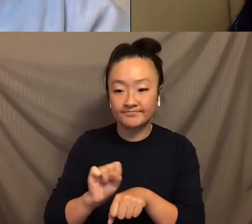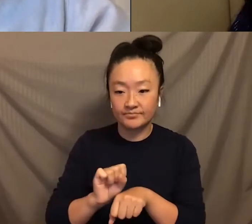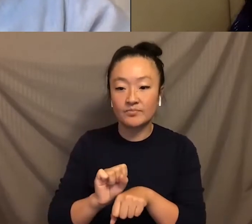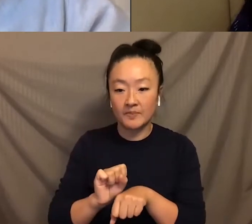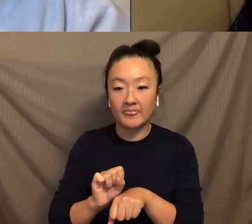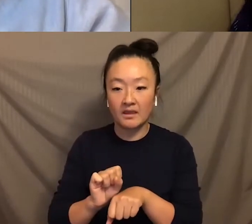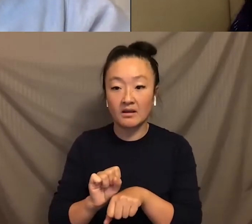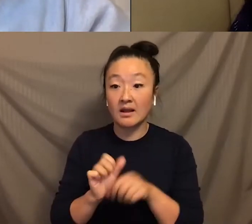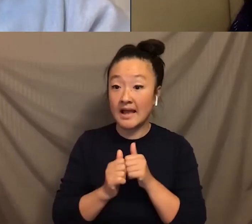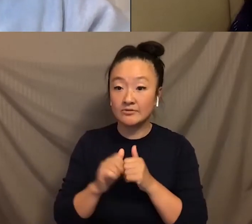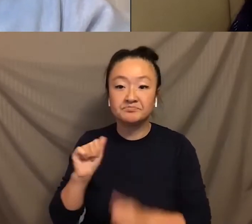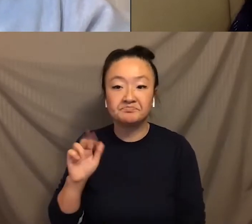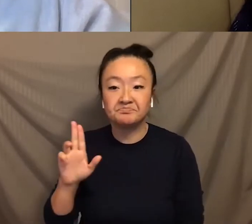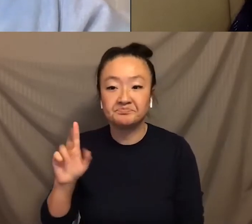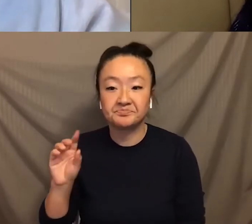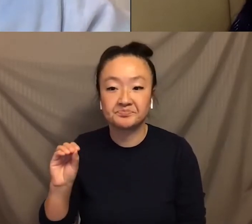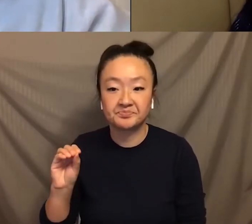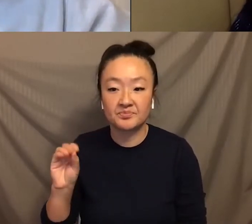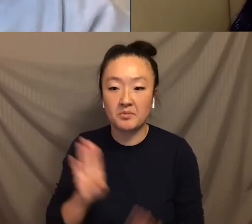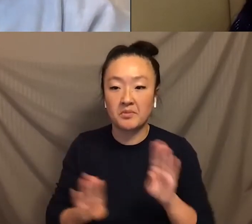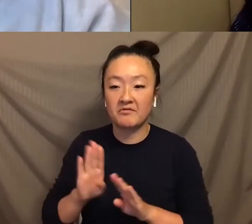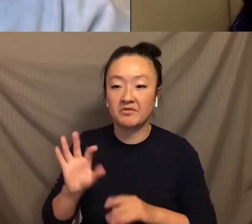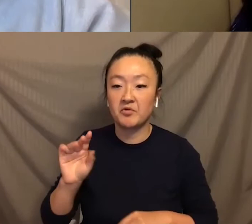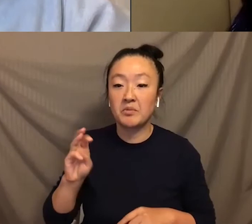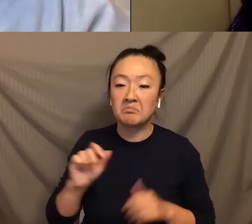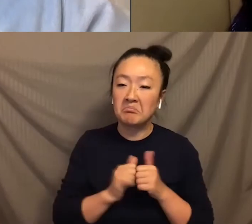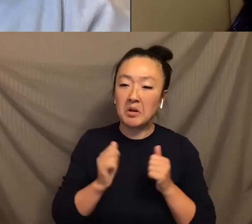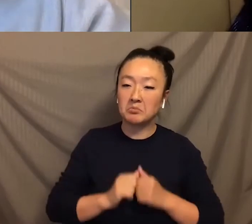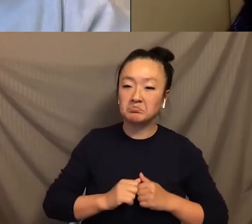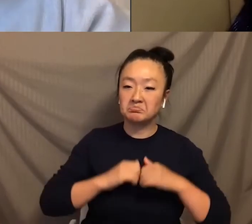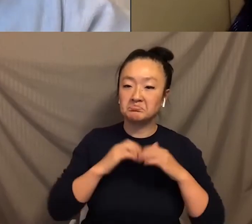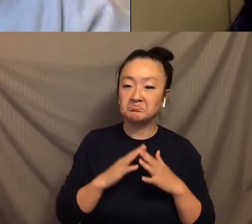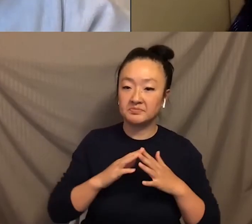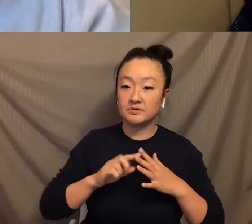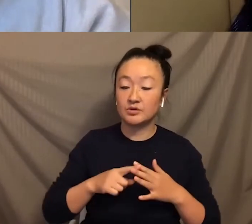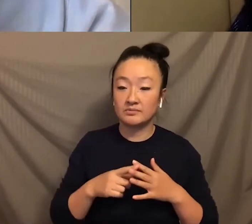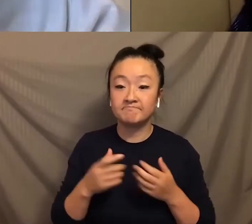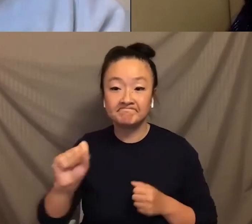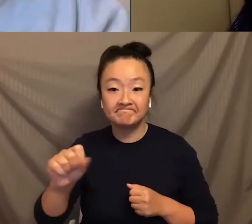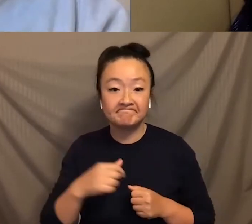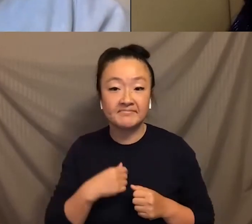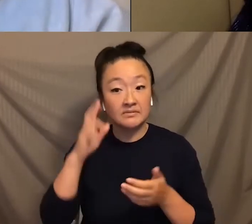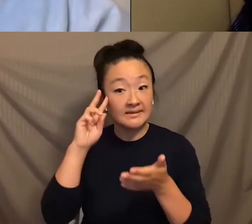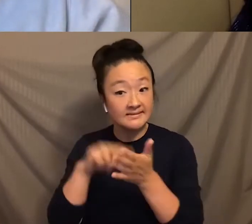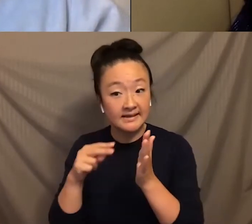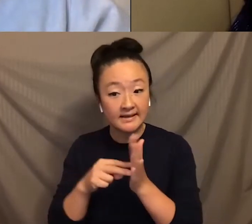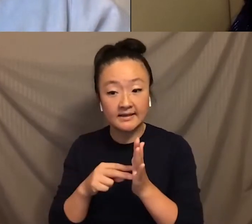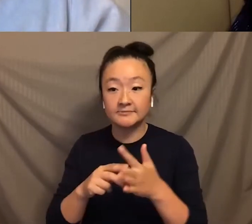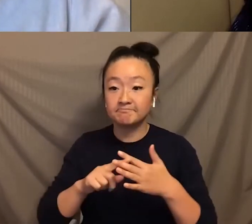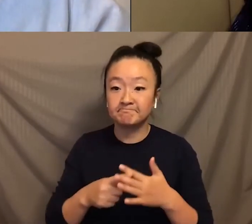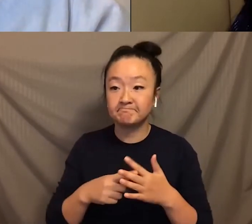format like this. So that's kind of where it began. But yeah, I mean, I did try to intentionally hit the road with this